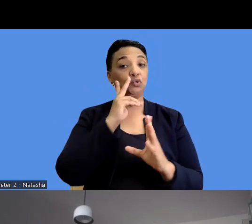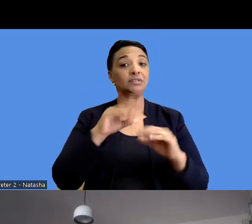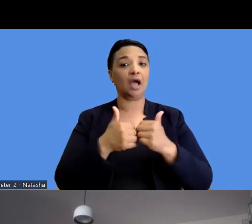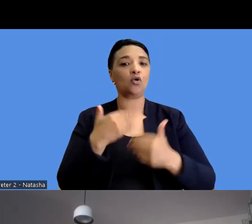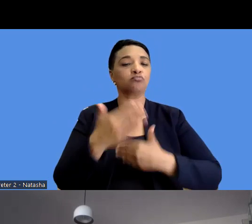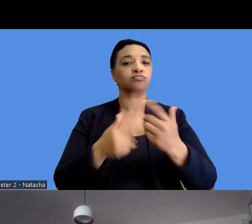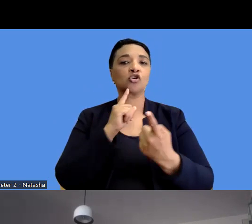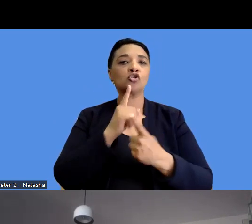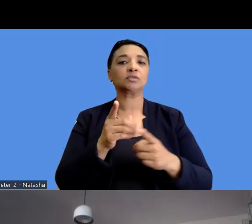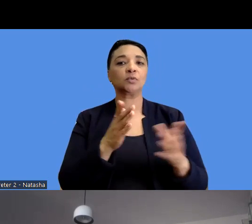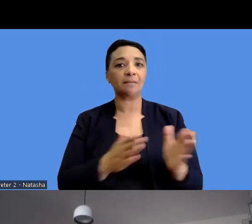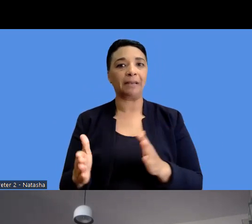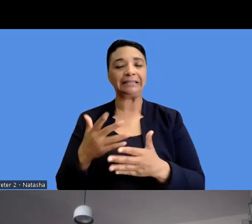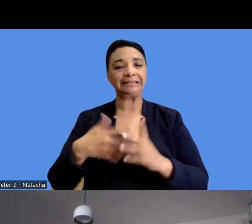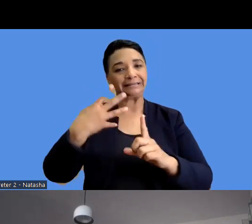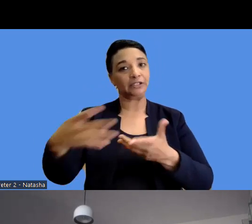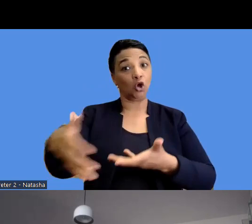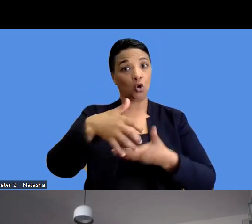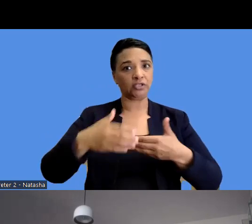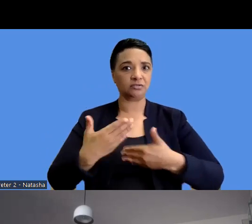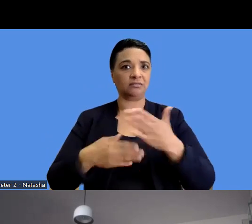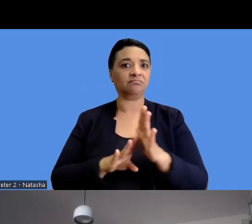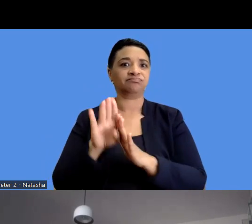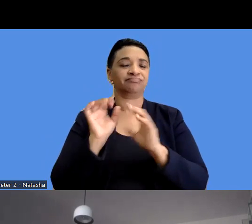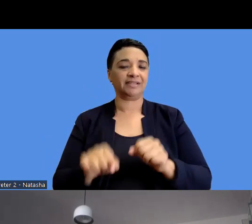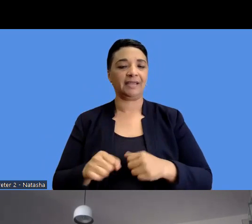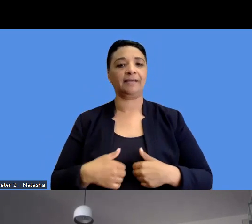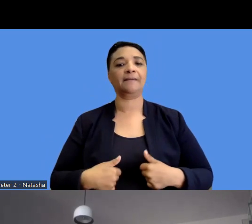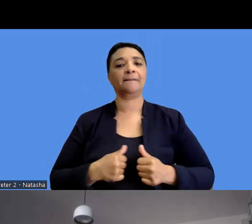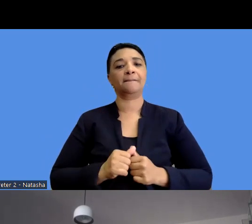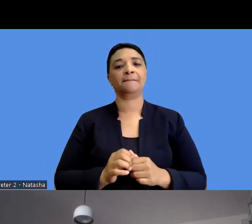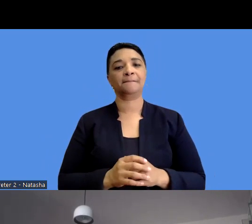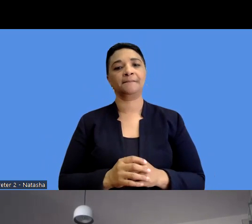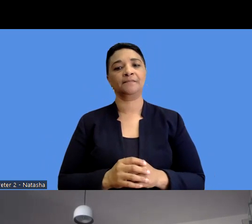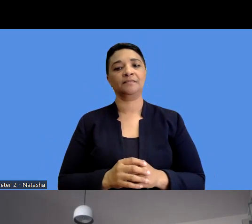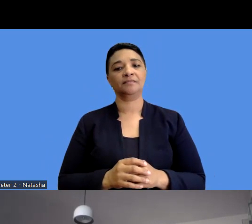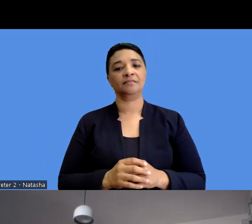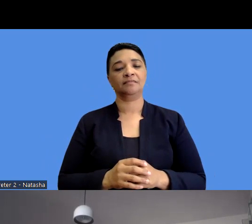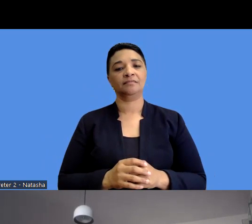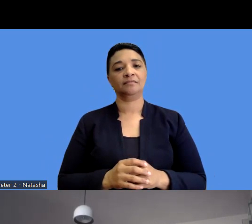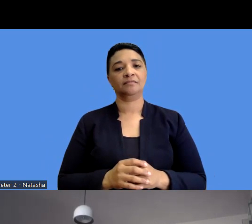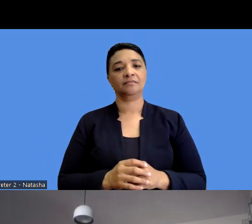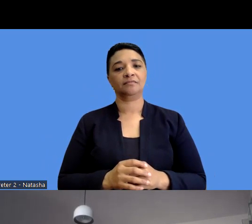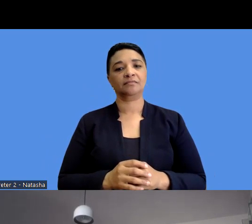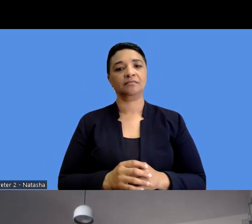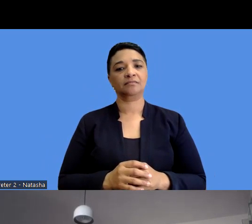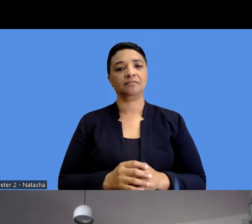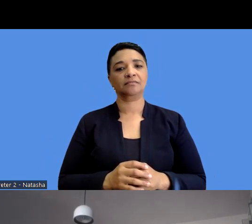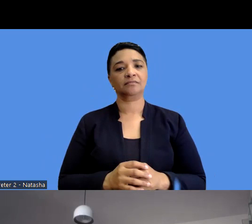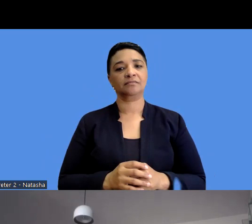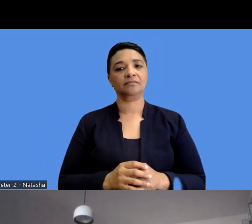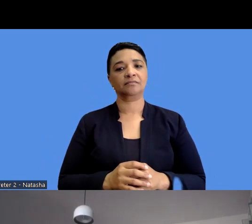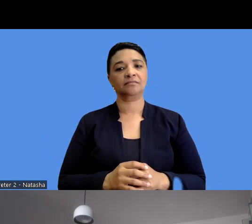data collection, and actually being effective also in the response, as mentioned by Merwant, to allow for